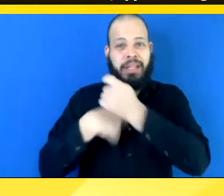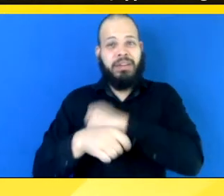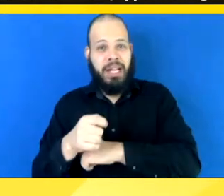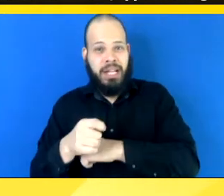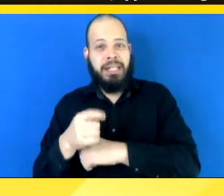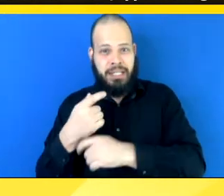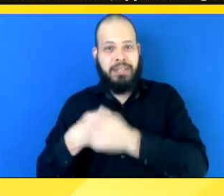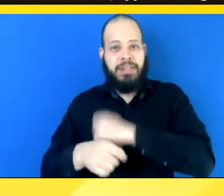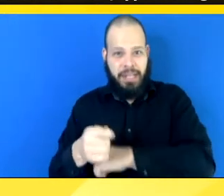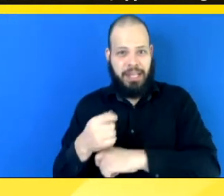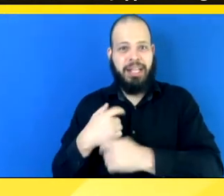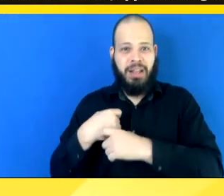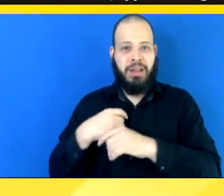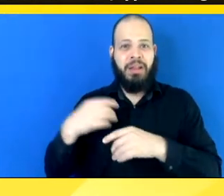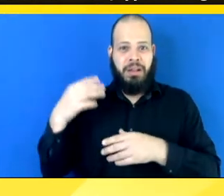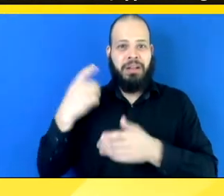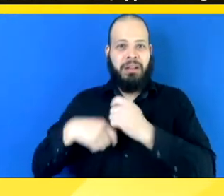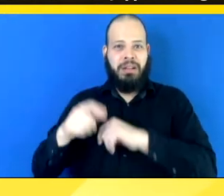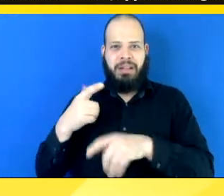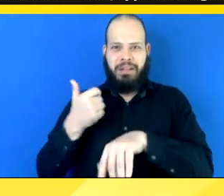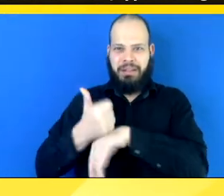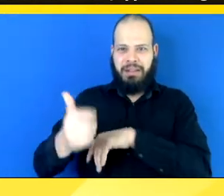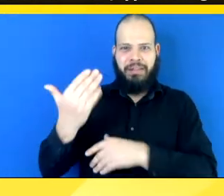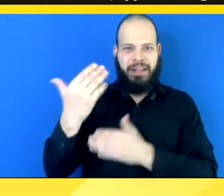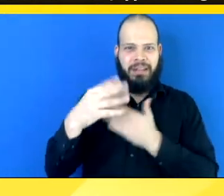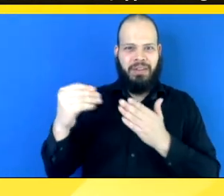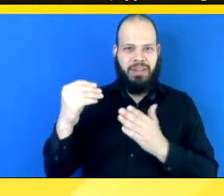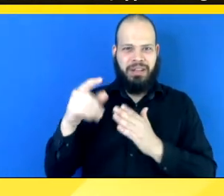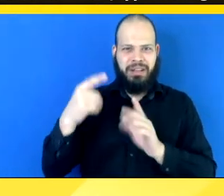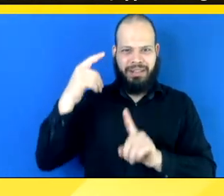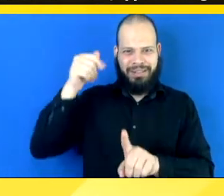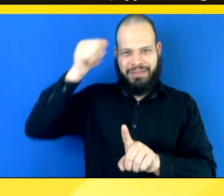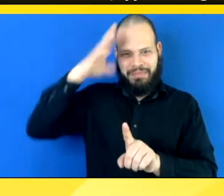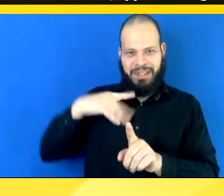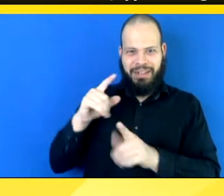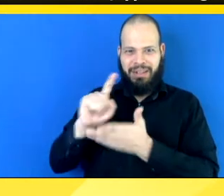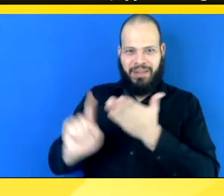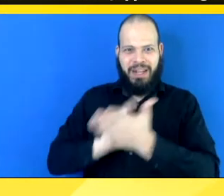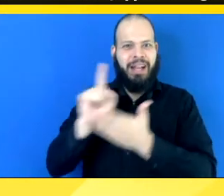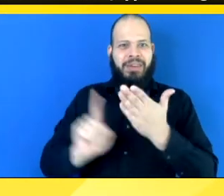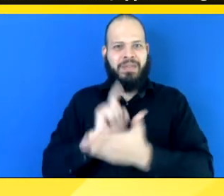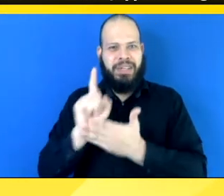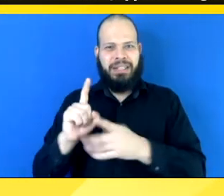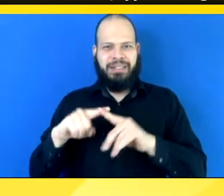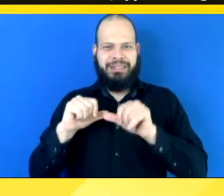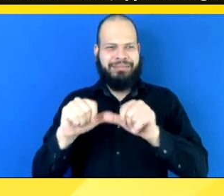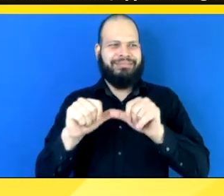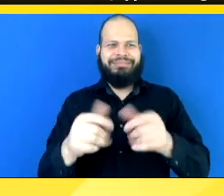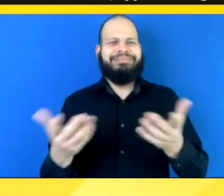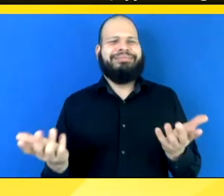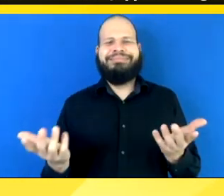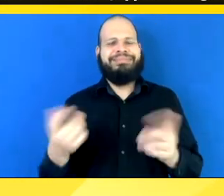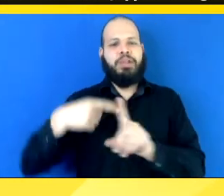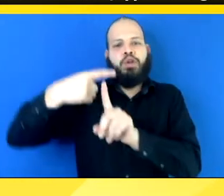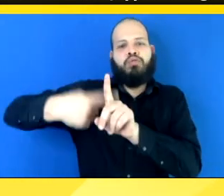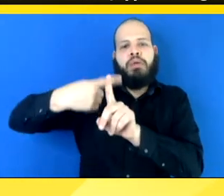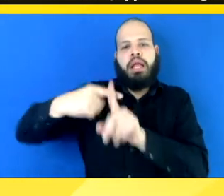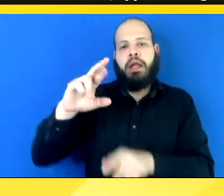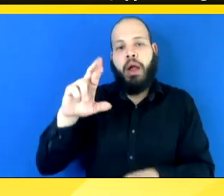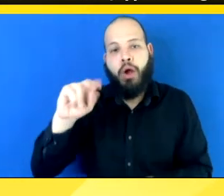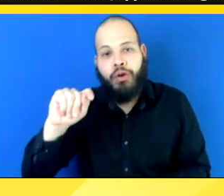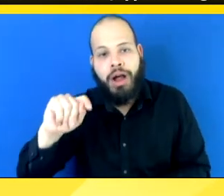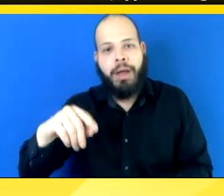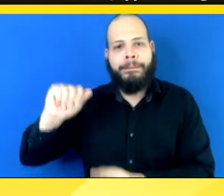Congress won't meet it. Well, BS, you can't even get an apartment in Birmingham on $15 an hour. And the workers are saying, you're saying that's all we're